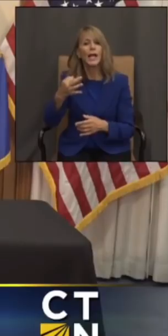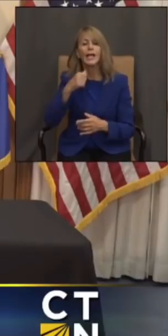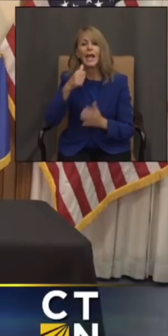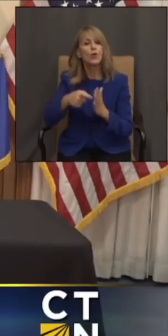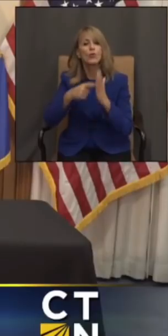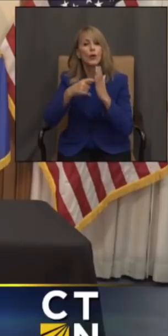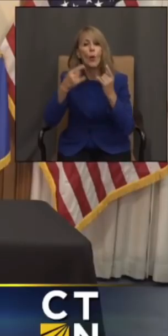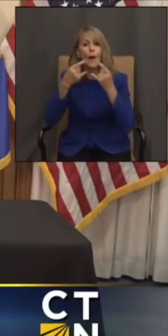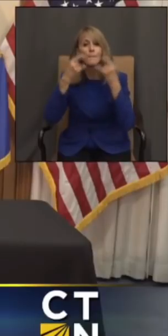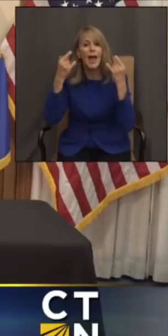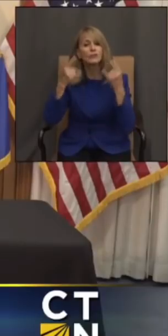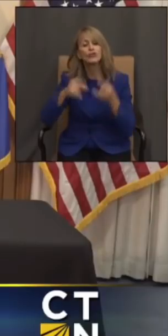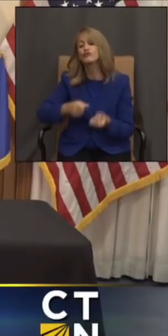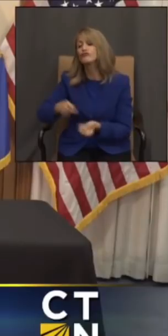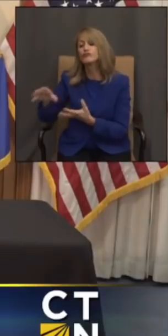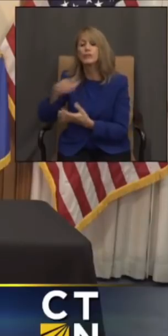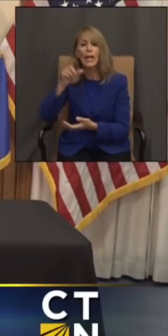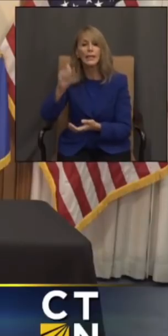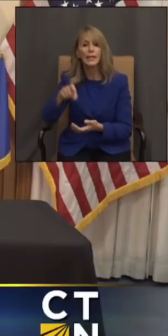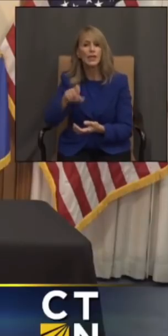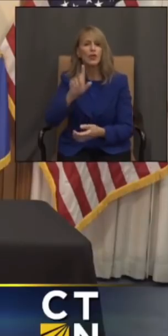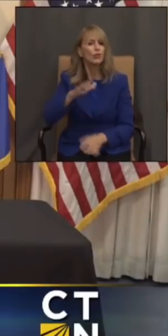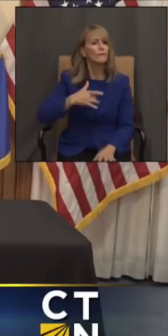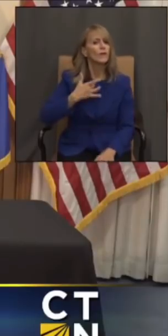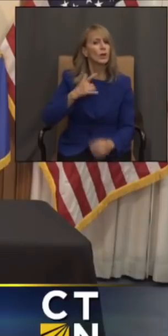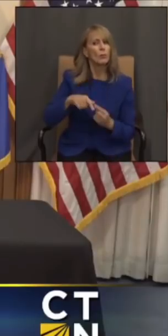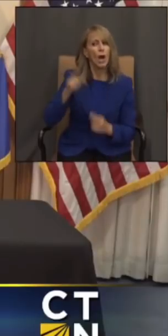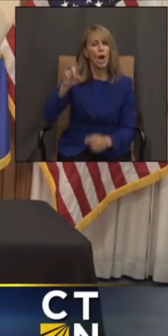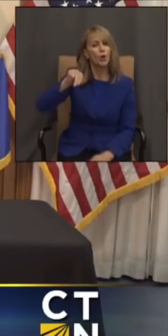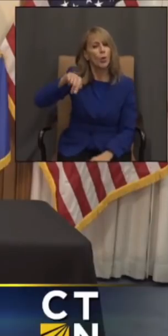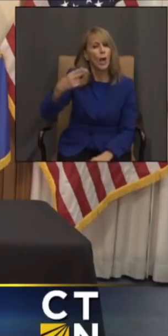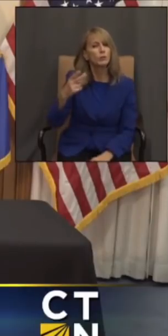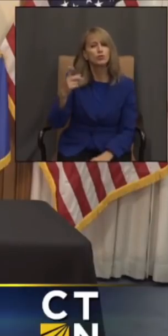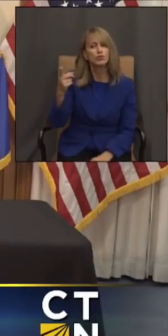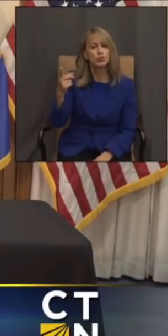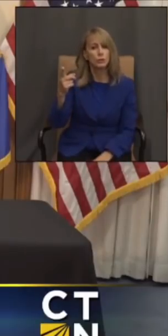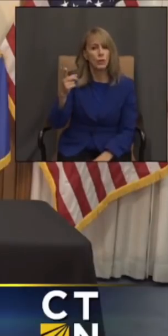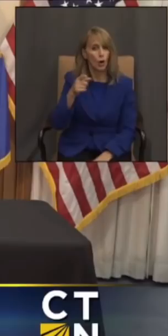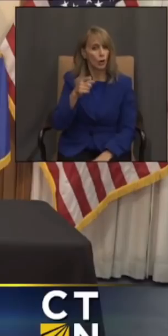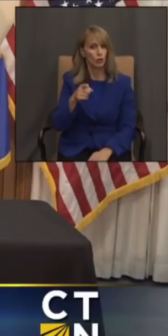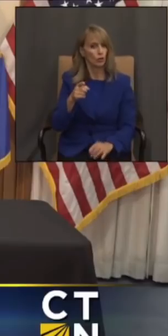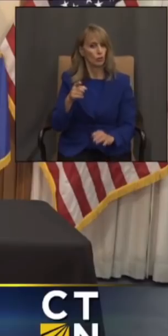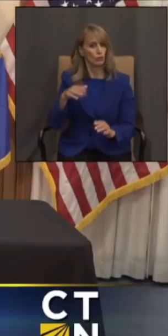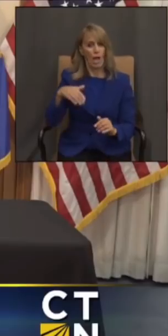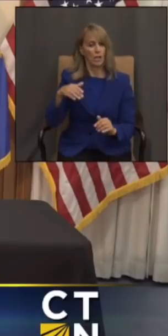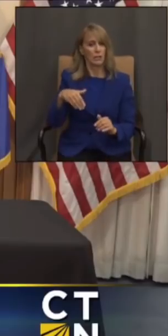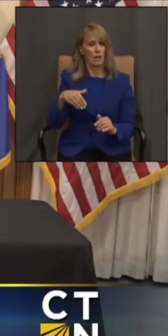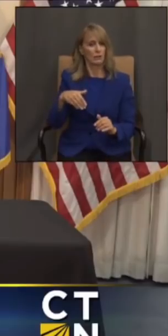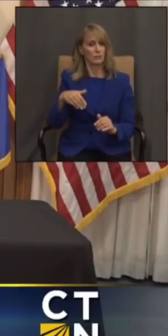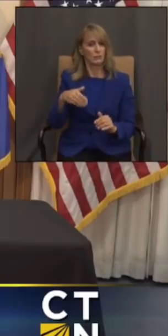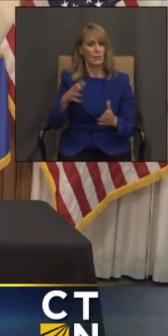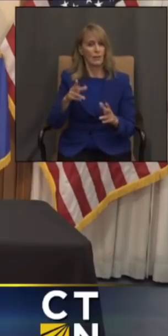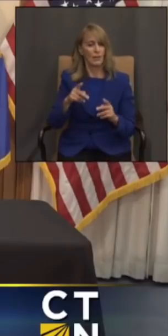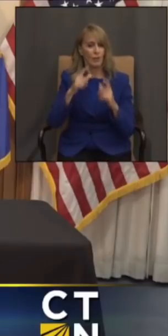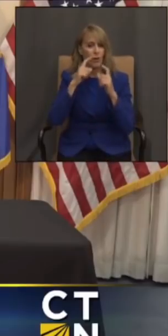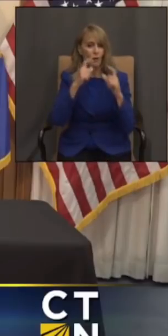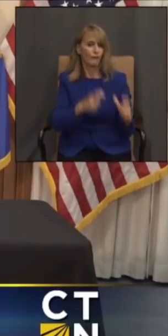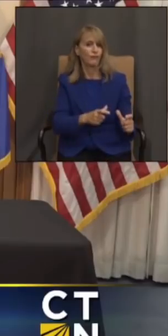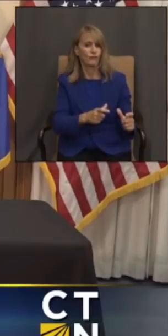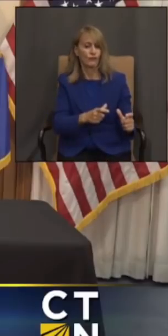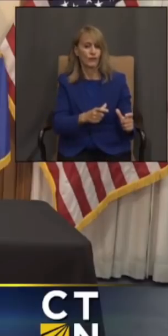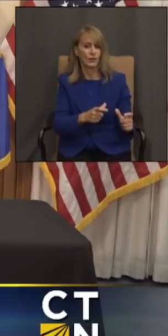Your reaction to that, and is that something you're not even thinking about here until, we're as close